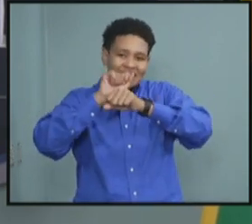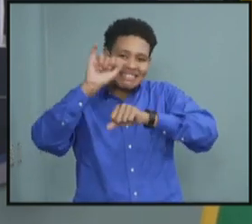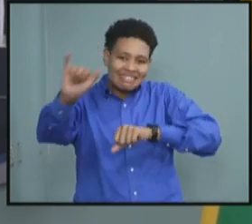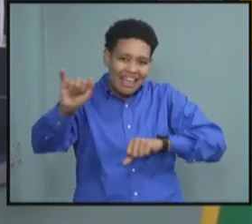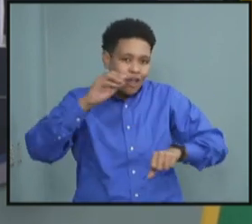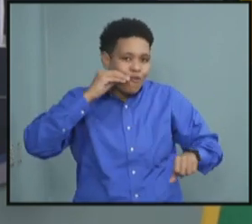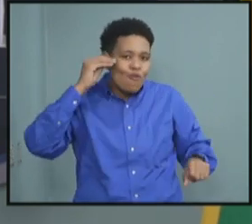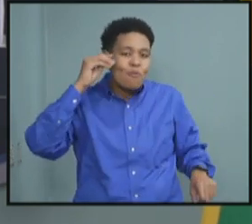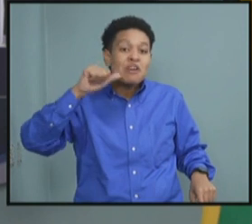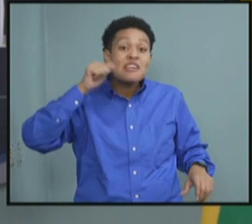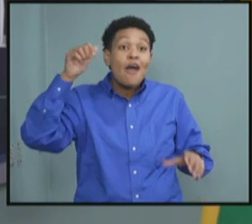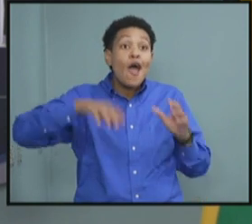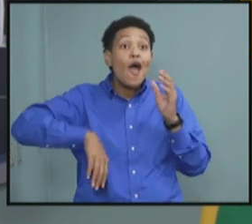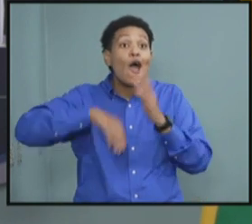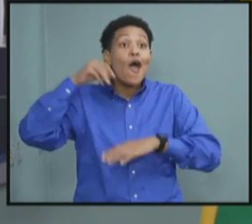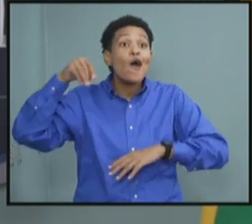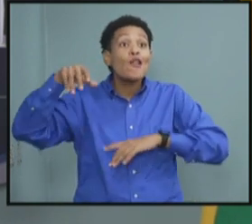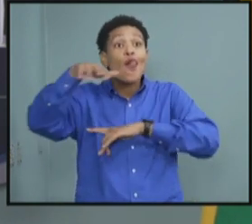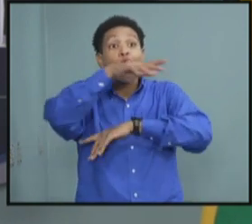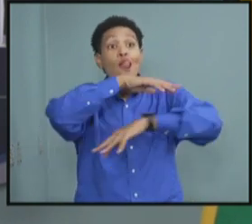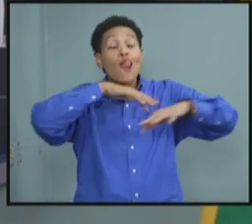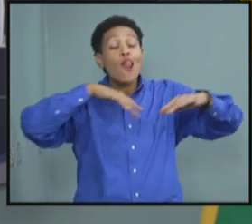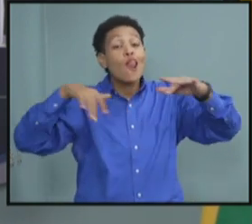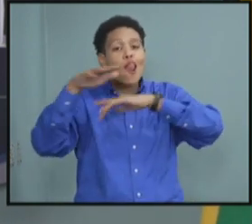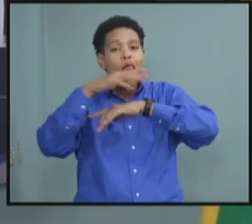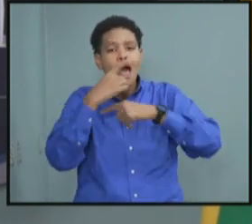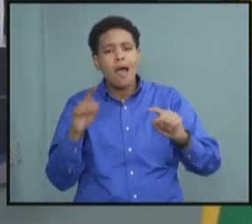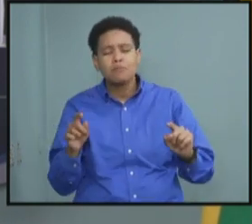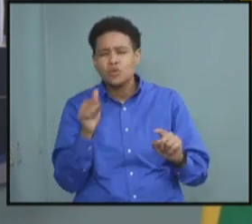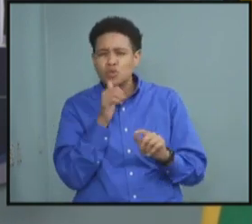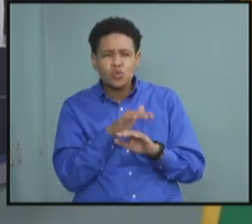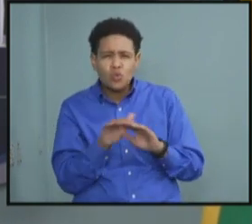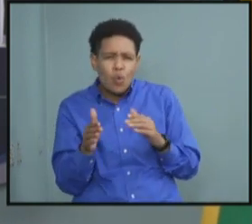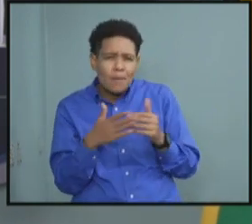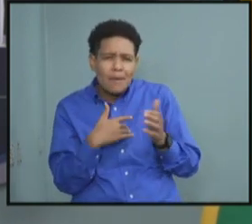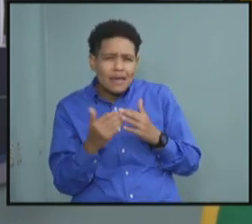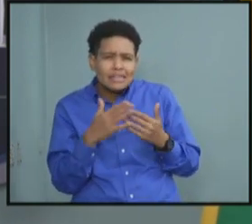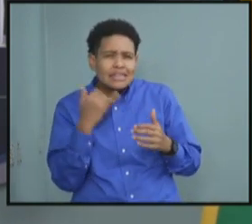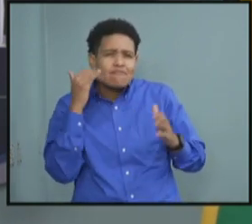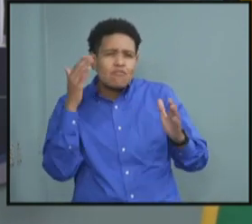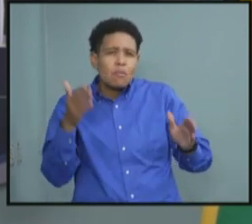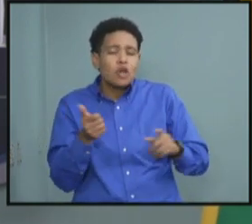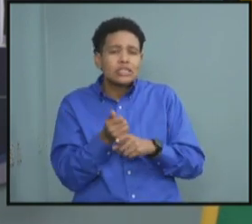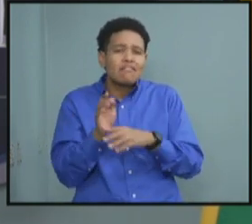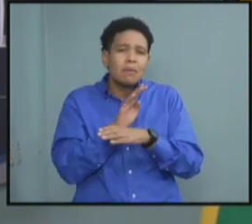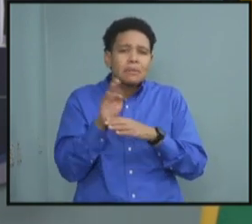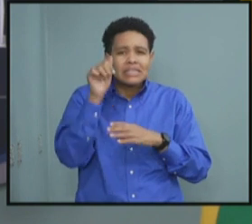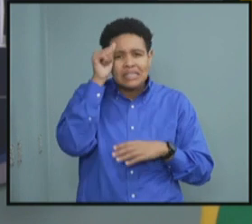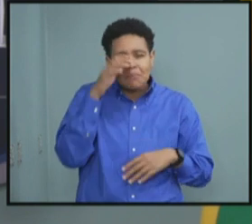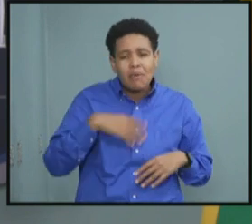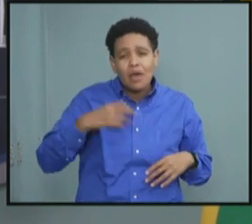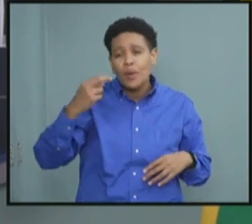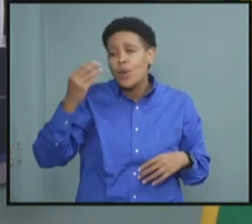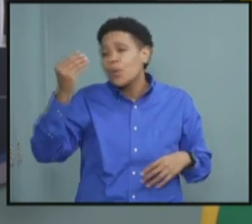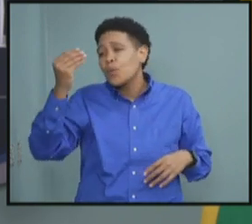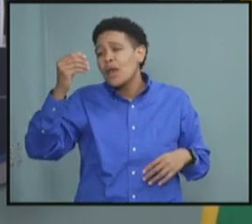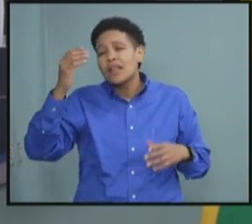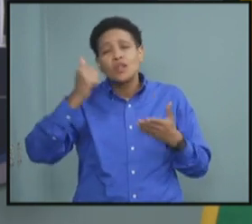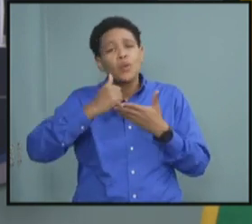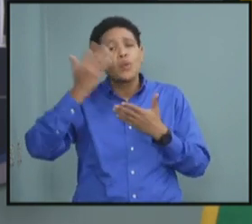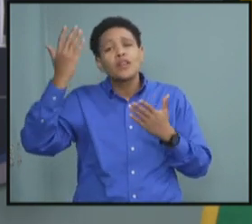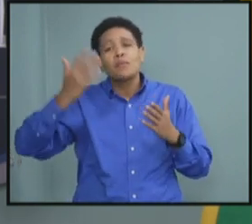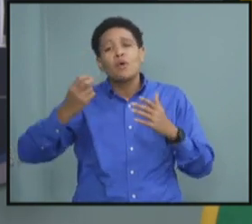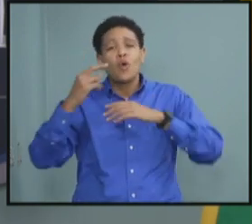the confines of their home. So it doesn't matter if the person is a businessman, a wealthy person, or a